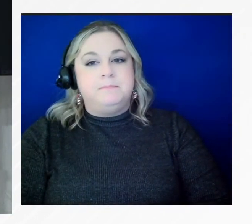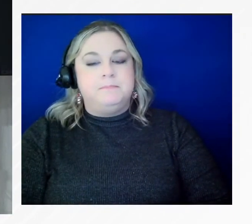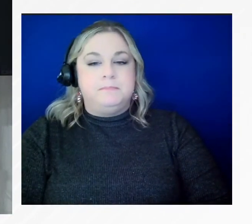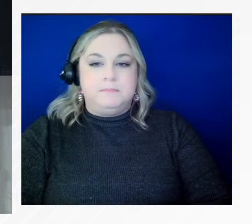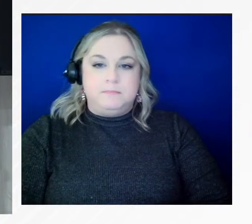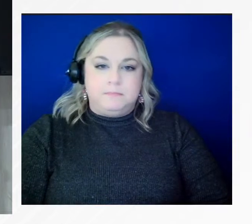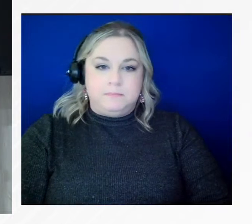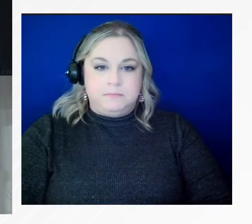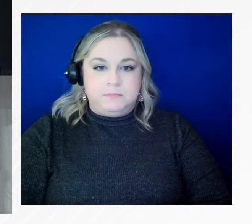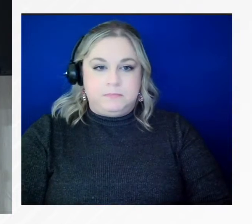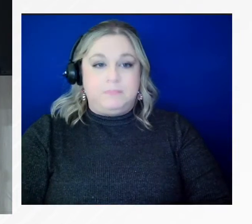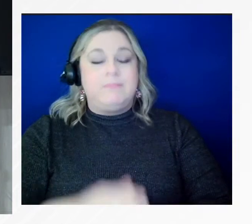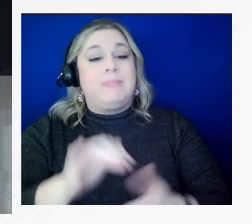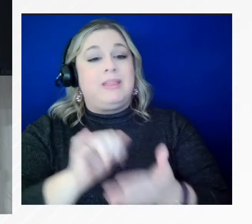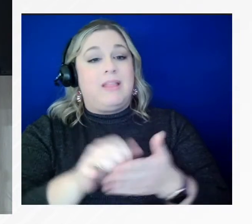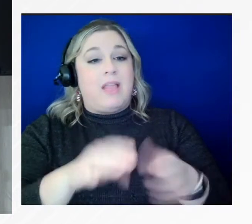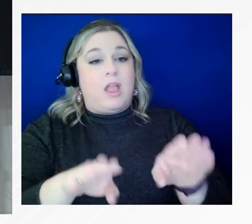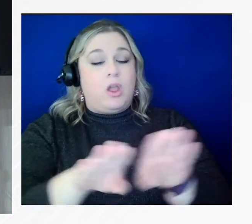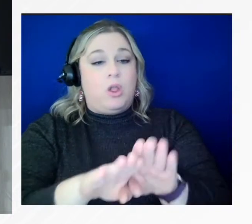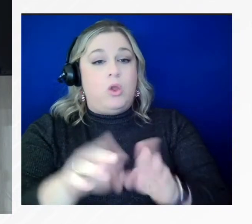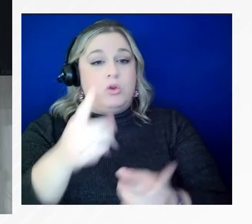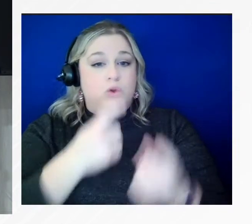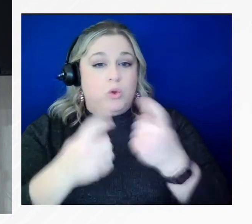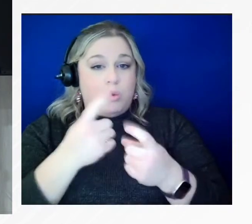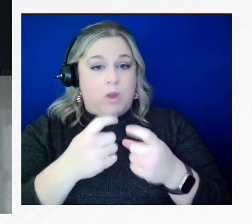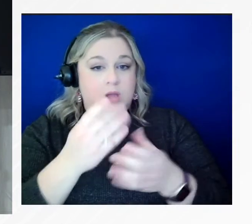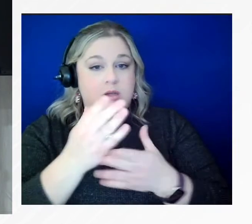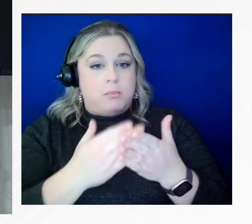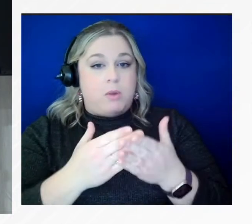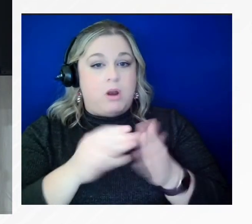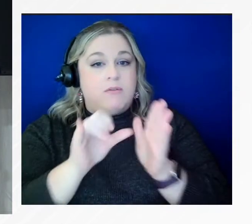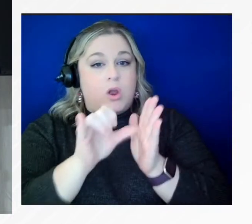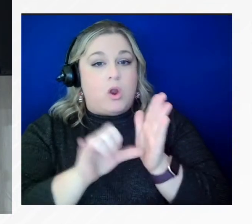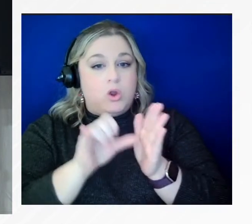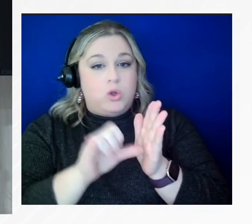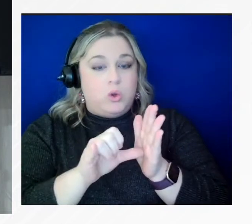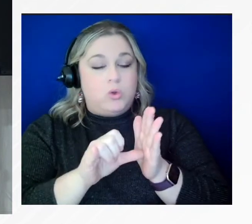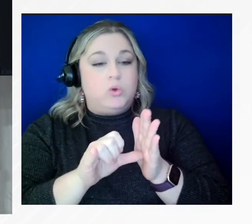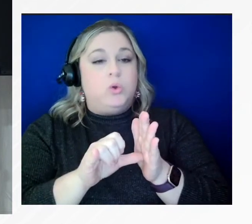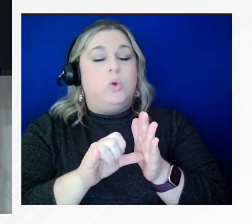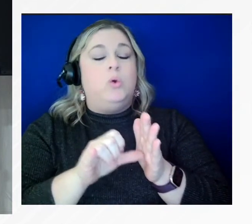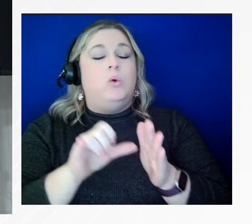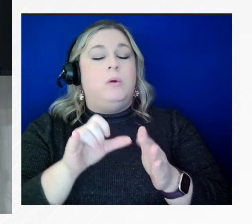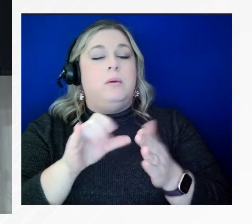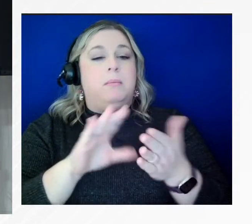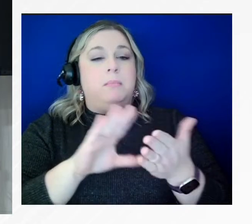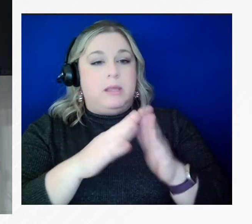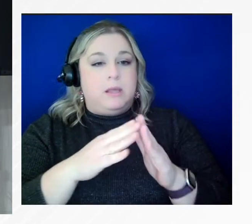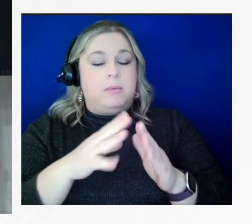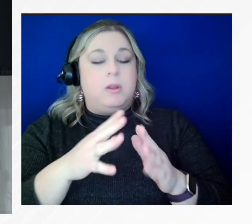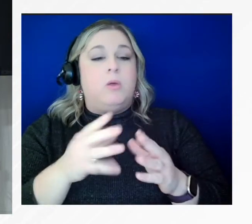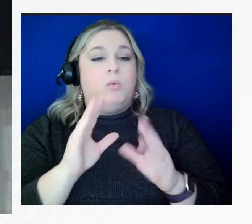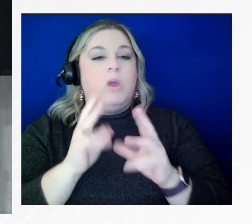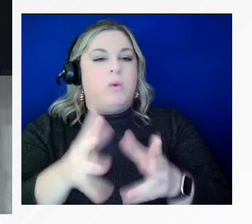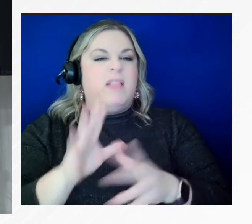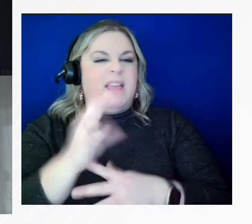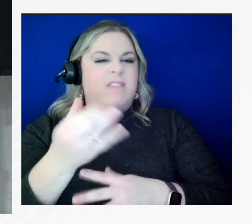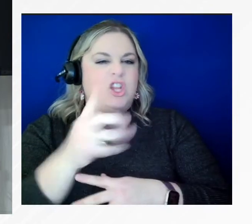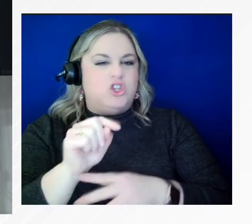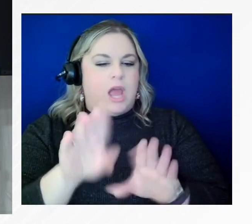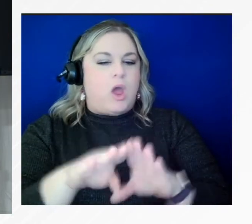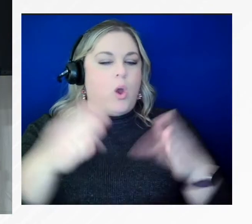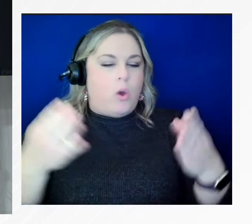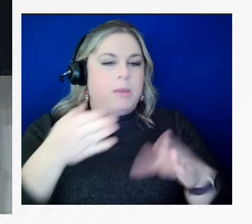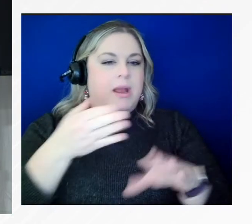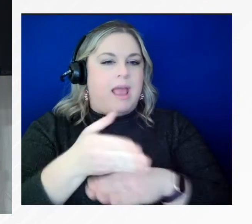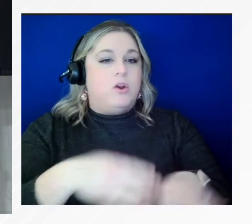Okay, that concludes the questions portion of our YouTube community meeting. We will leave the chat open for a few minutes after we conclude